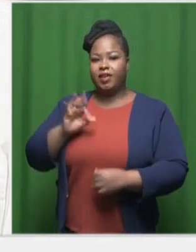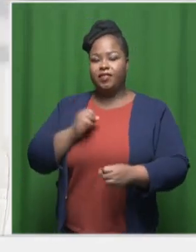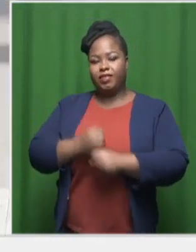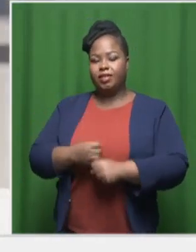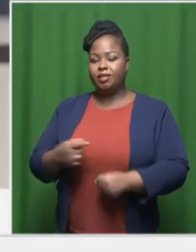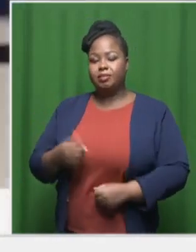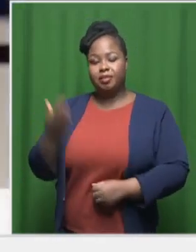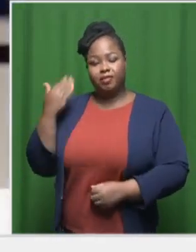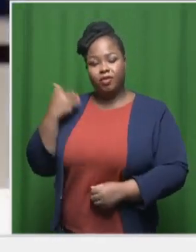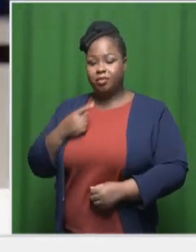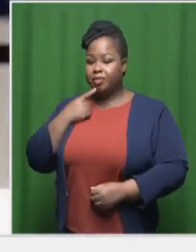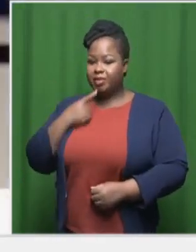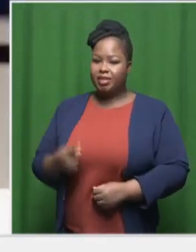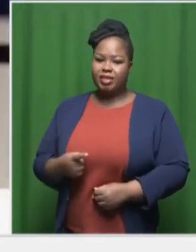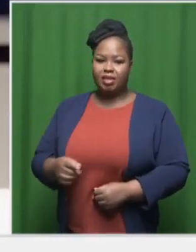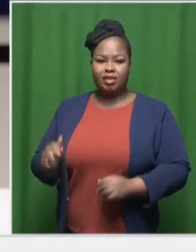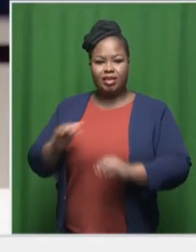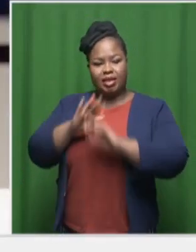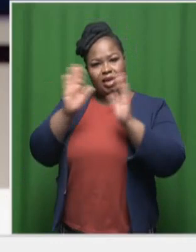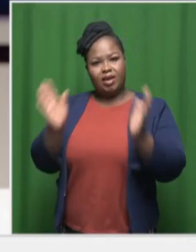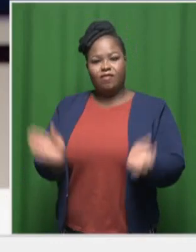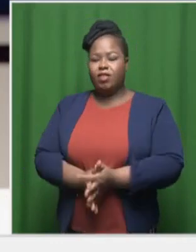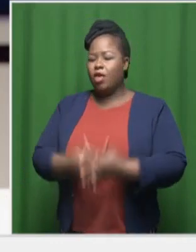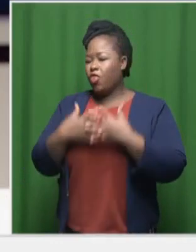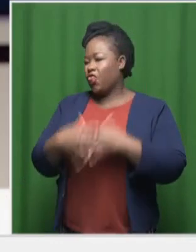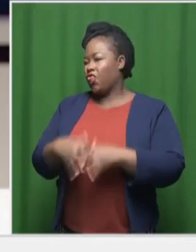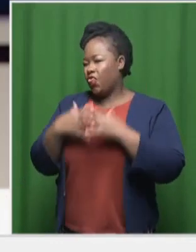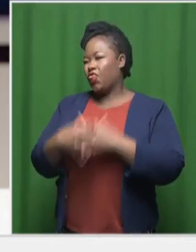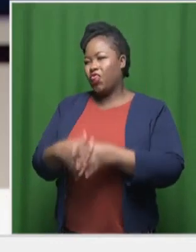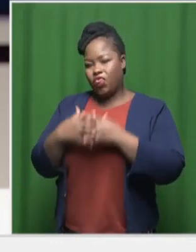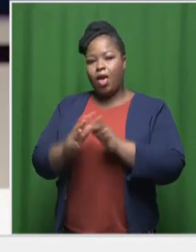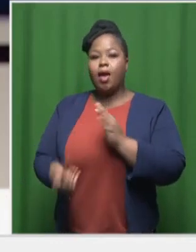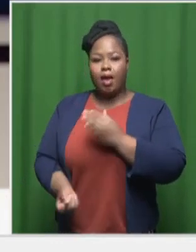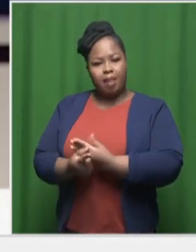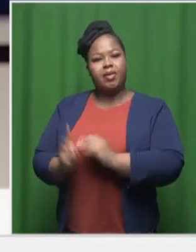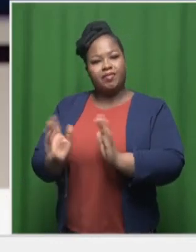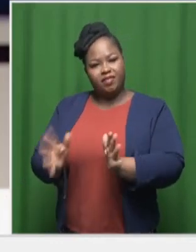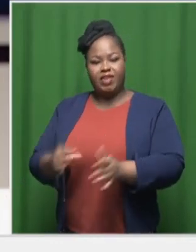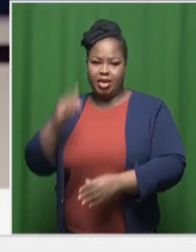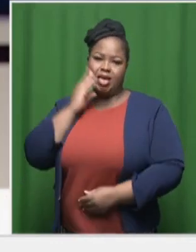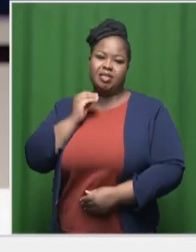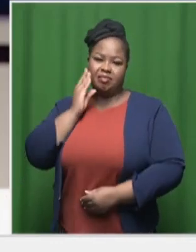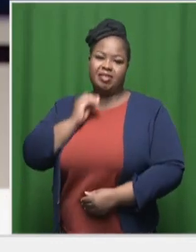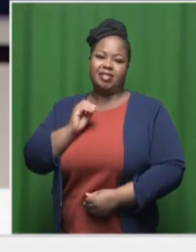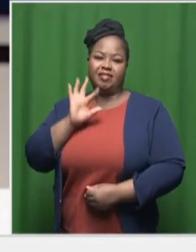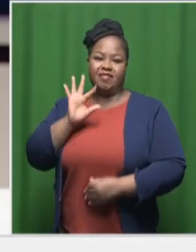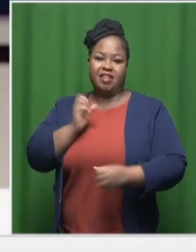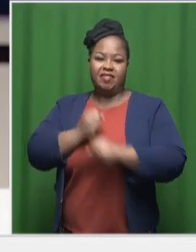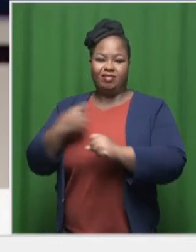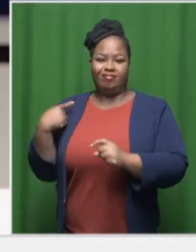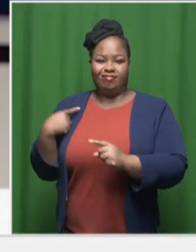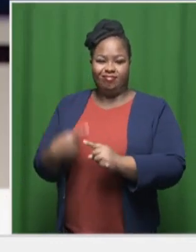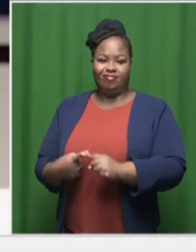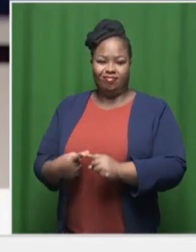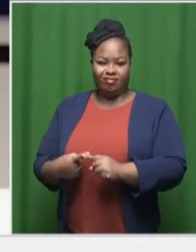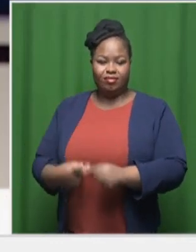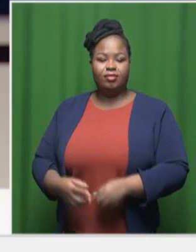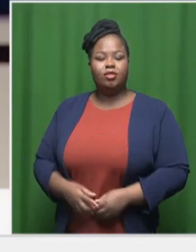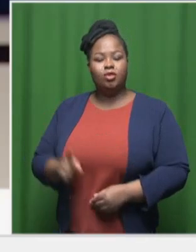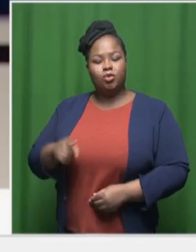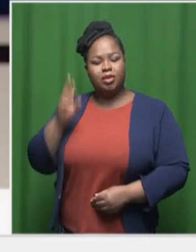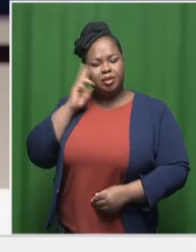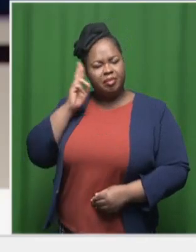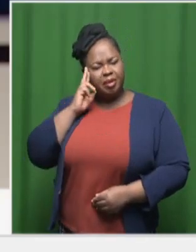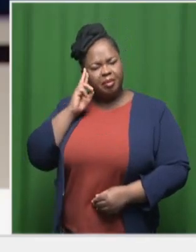to you earlier, everything that could go wrong did in the past 5 years. You may recall we moved,